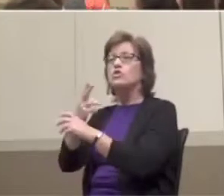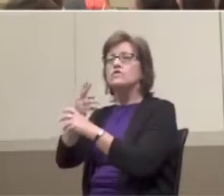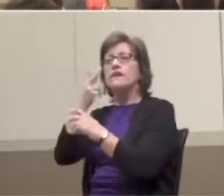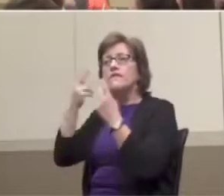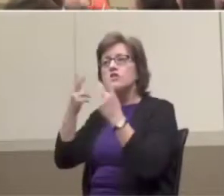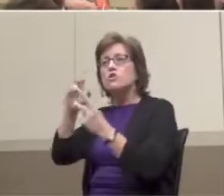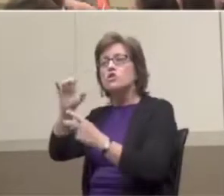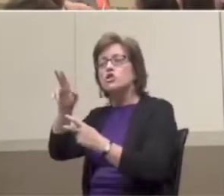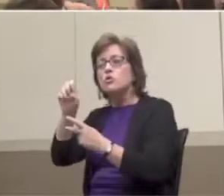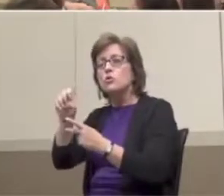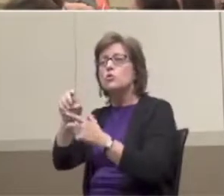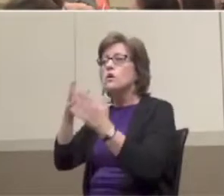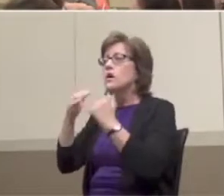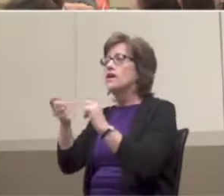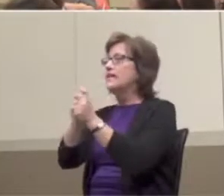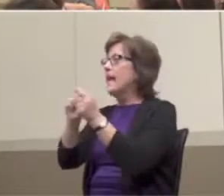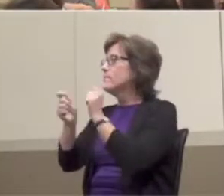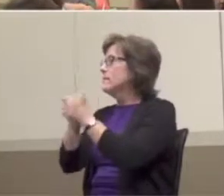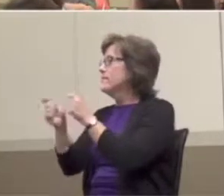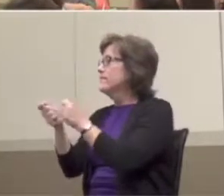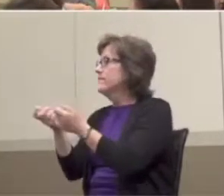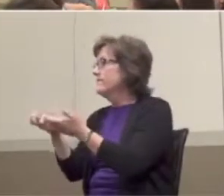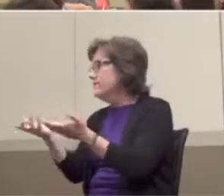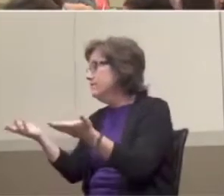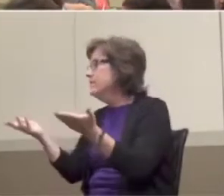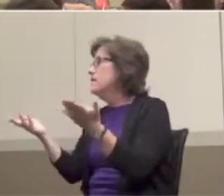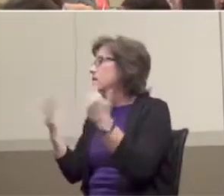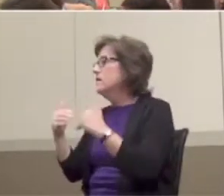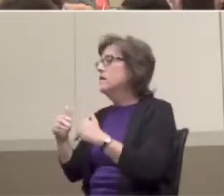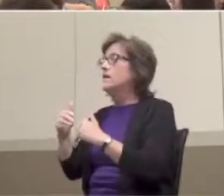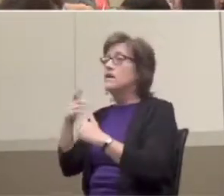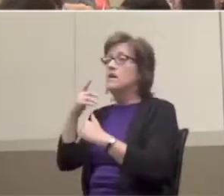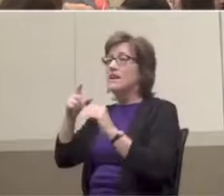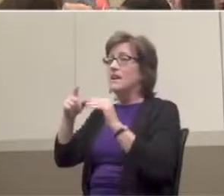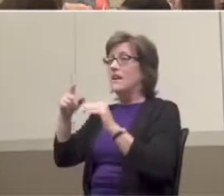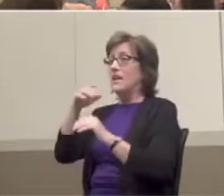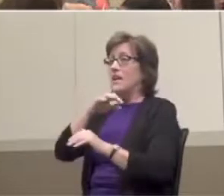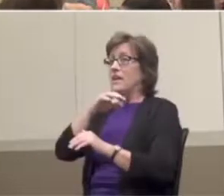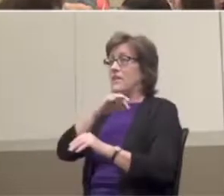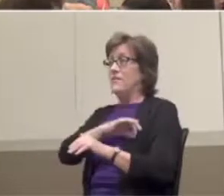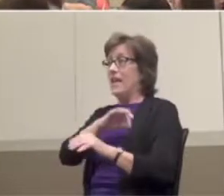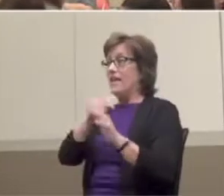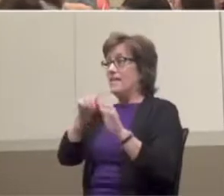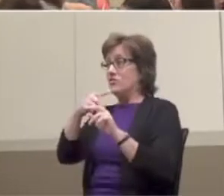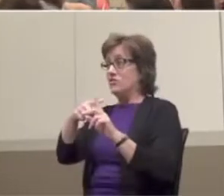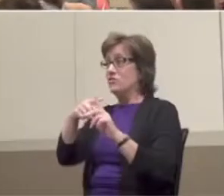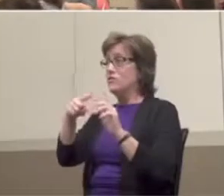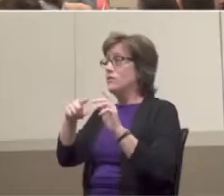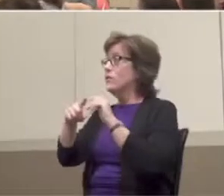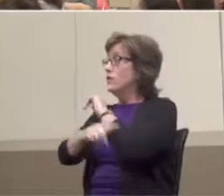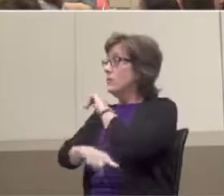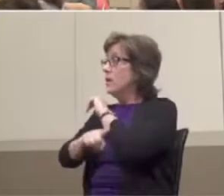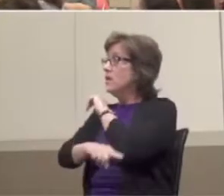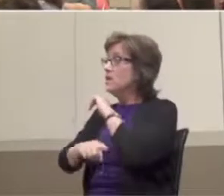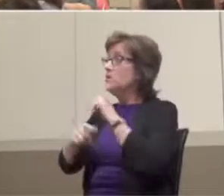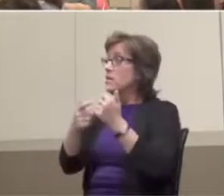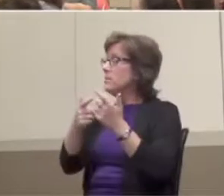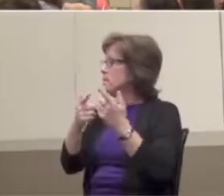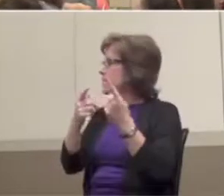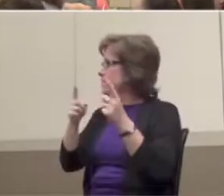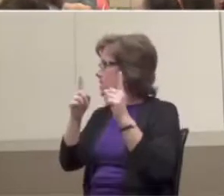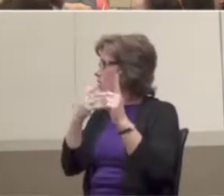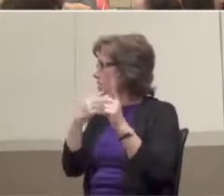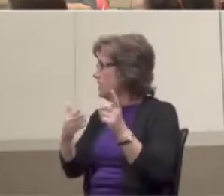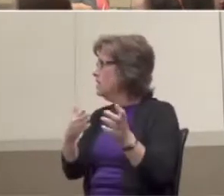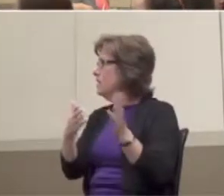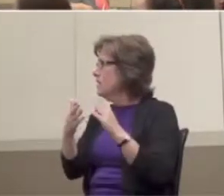on. Advantages were for punitive or some type of punishment, it's immediate. But a disadvantage is for self-esteem, it doesn't